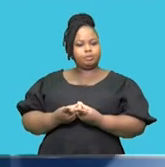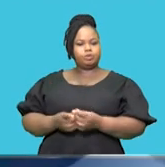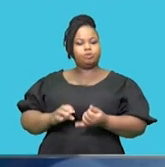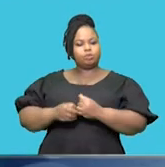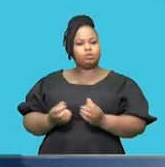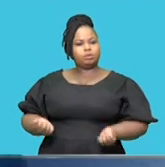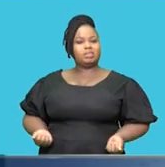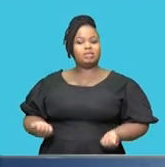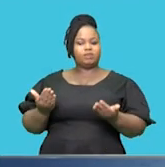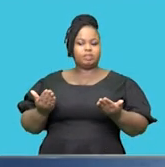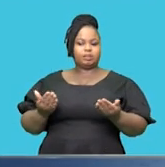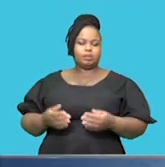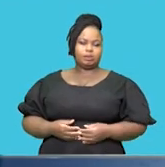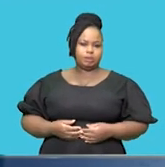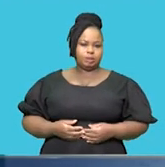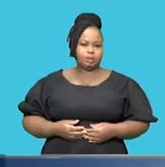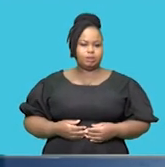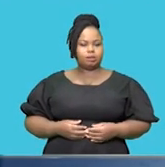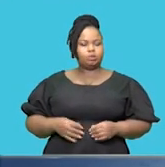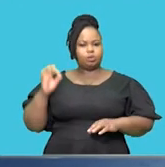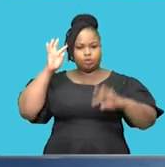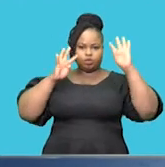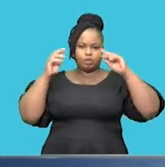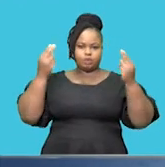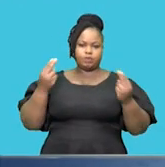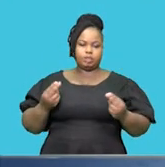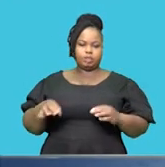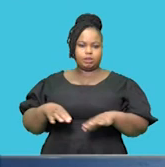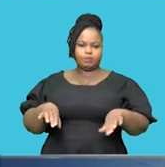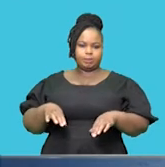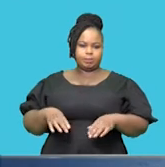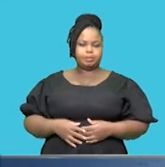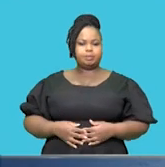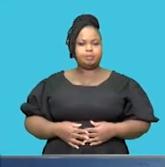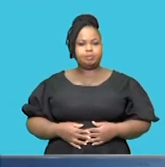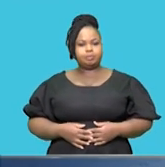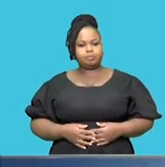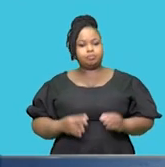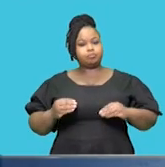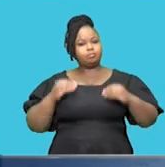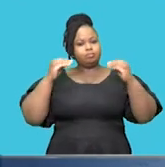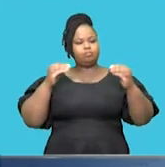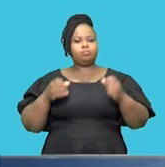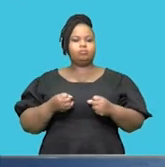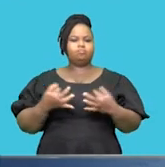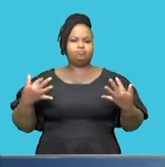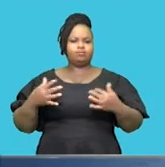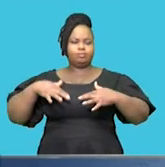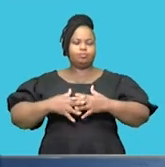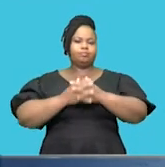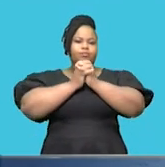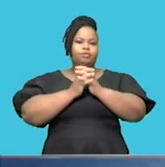to deliver services to creative arts activities, to promote patriotism and nation